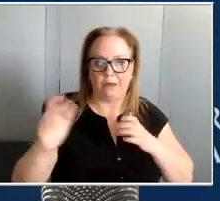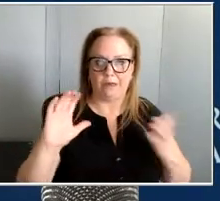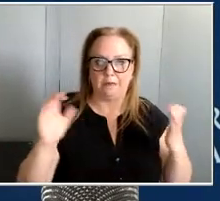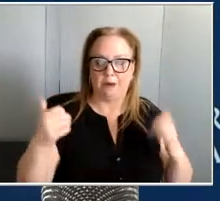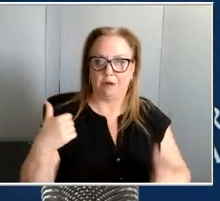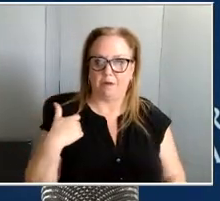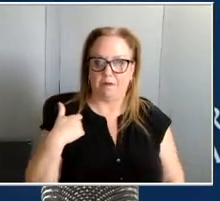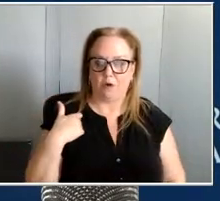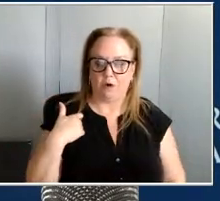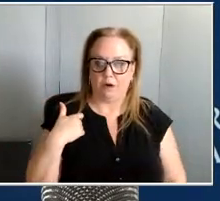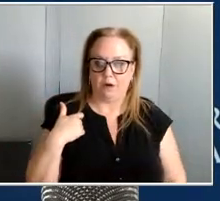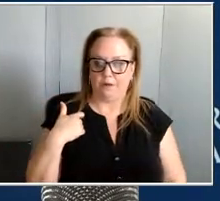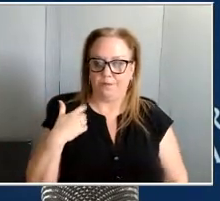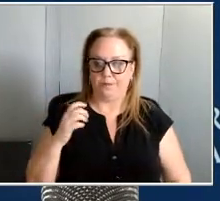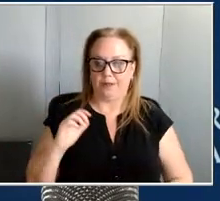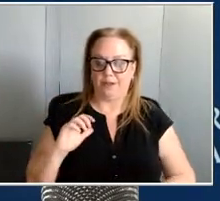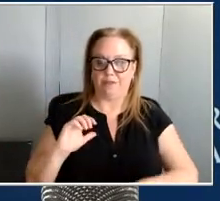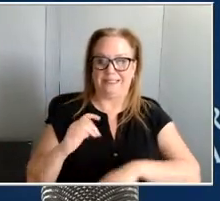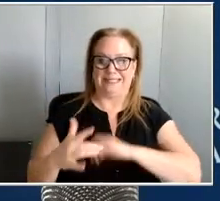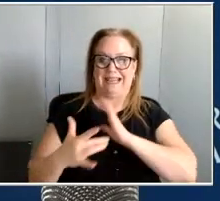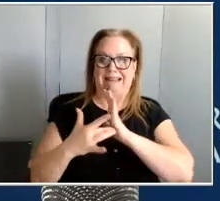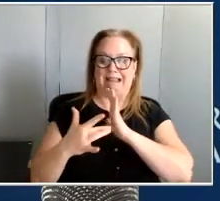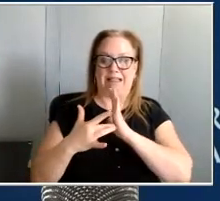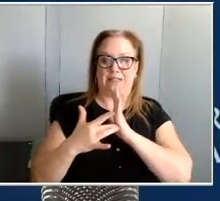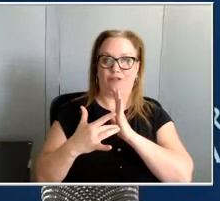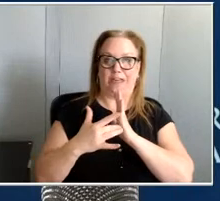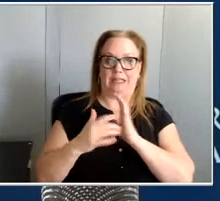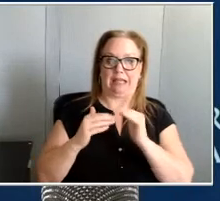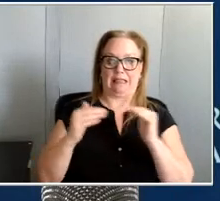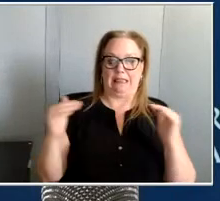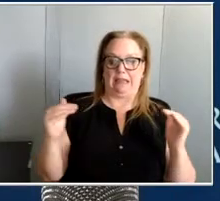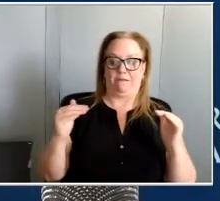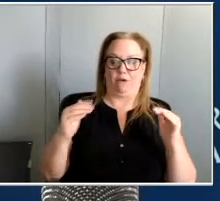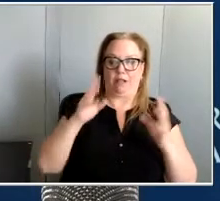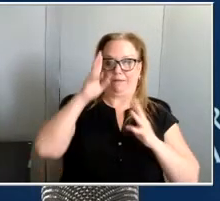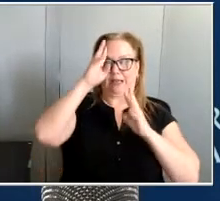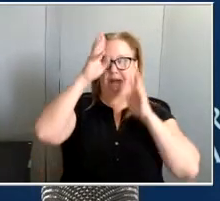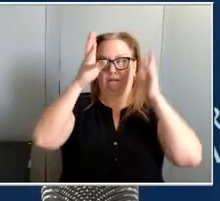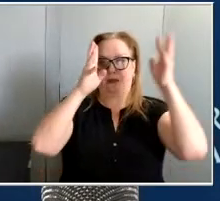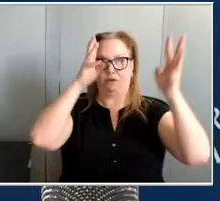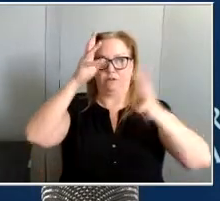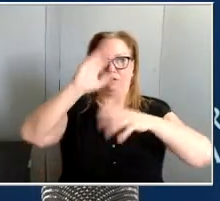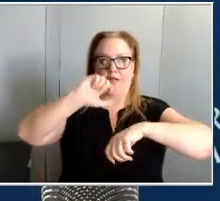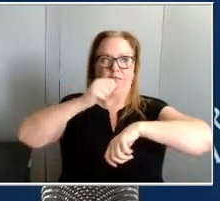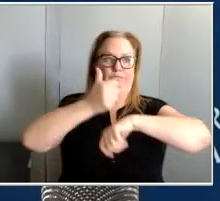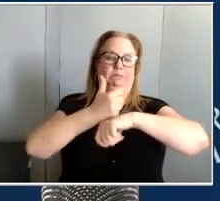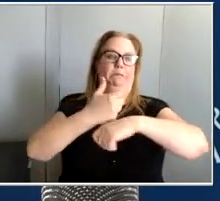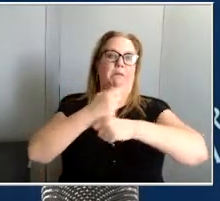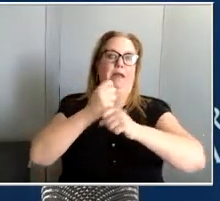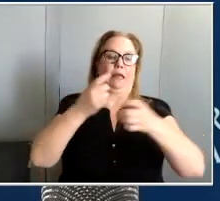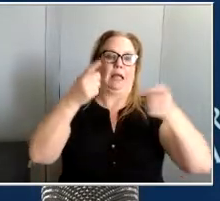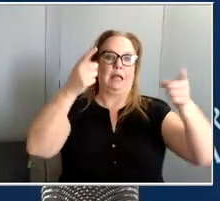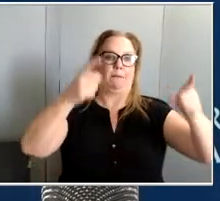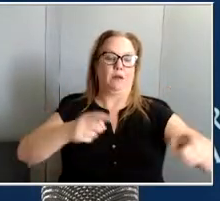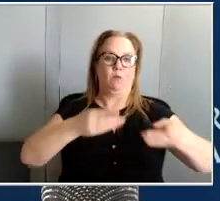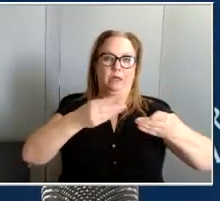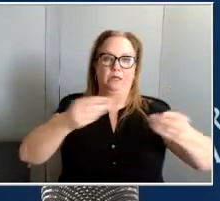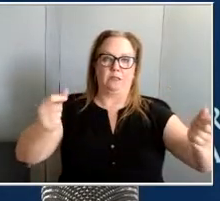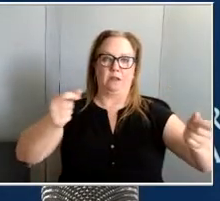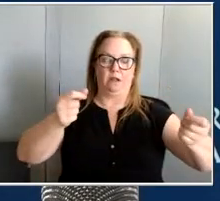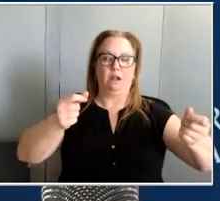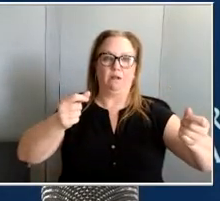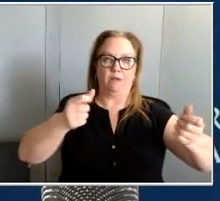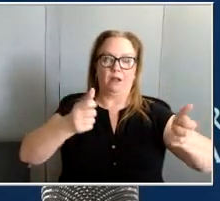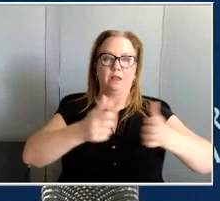put technology and you take that level of innovation and you put it together, I think we can solve a lot of